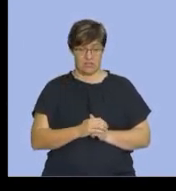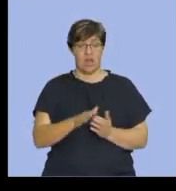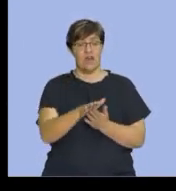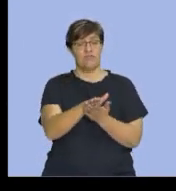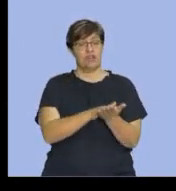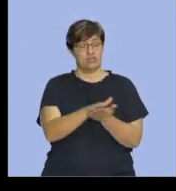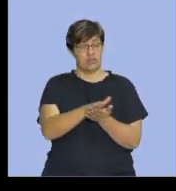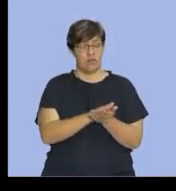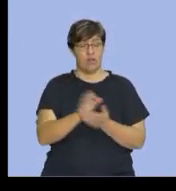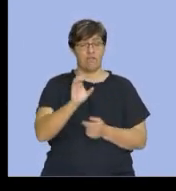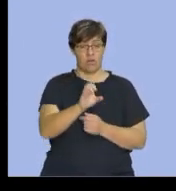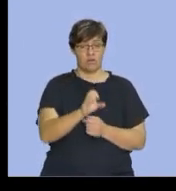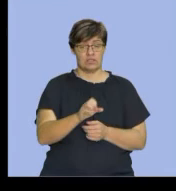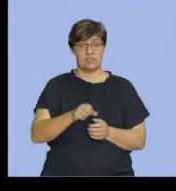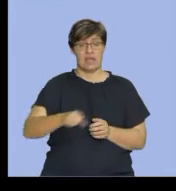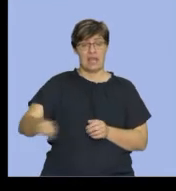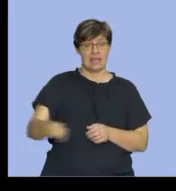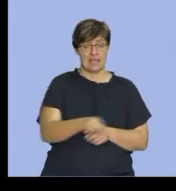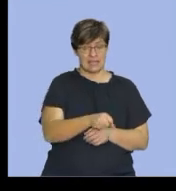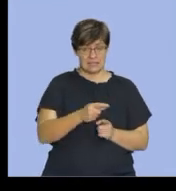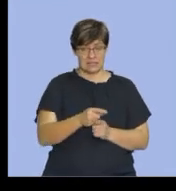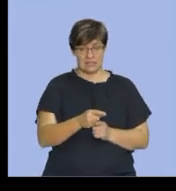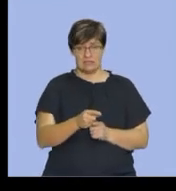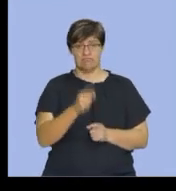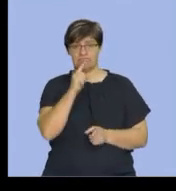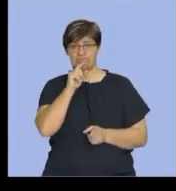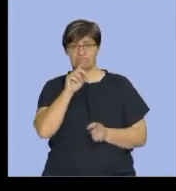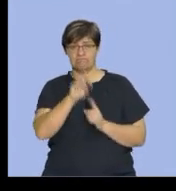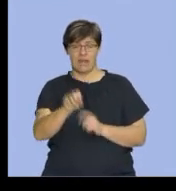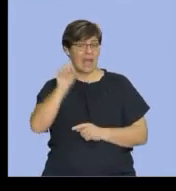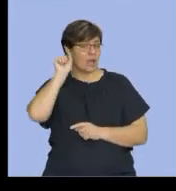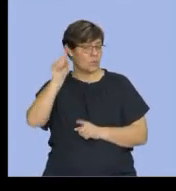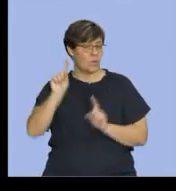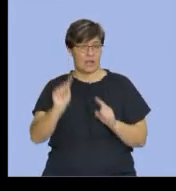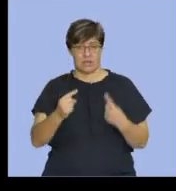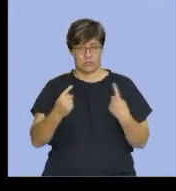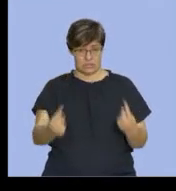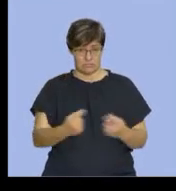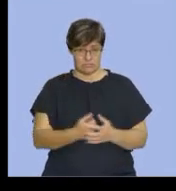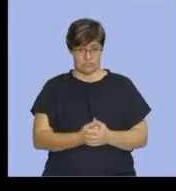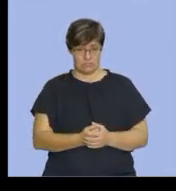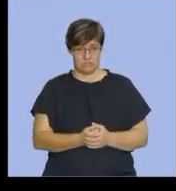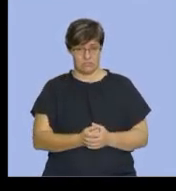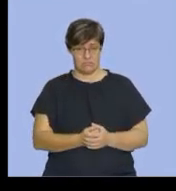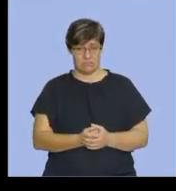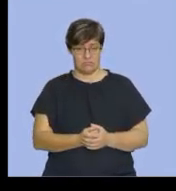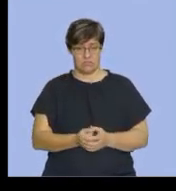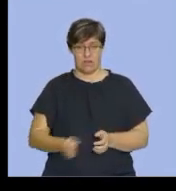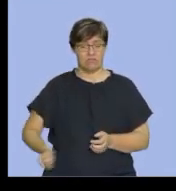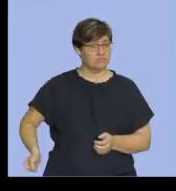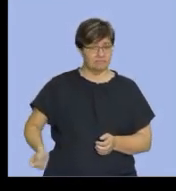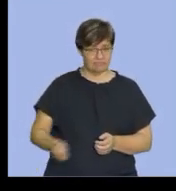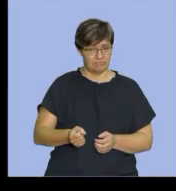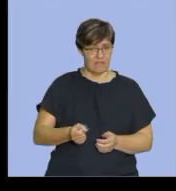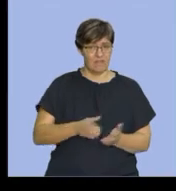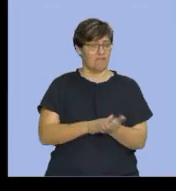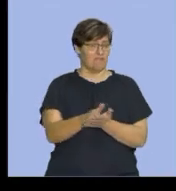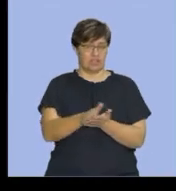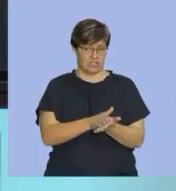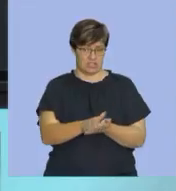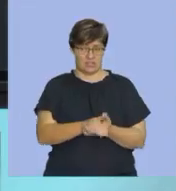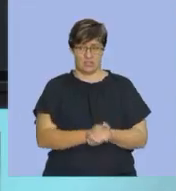Frictional forces between the case and the floor cannot be ignored. She can only pull it at constant velocity if there's